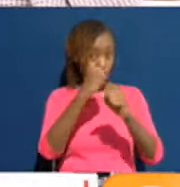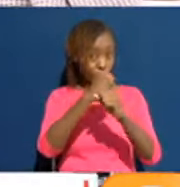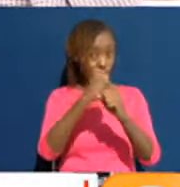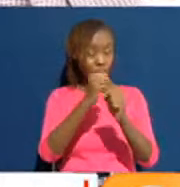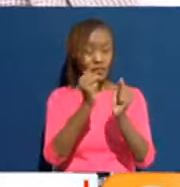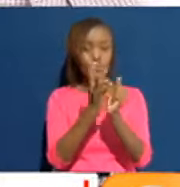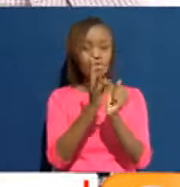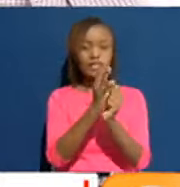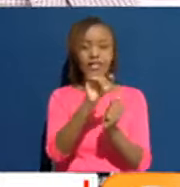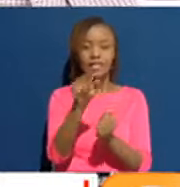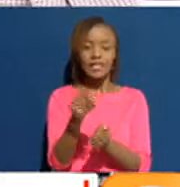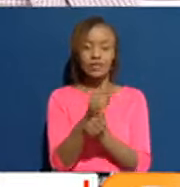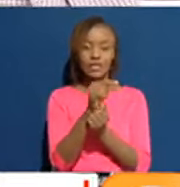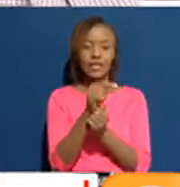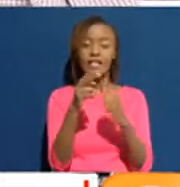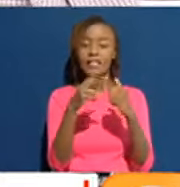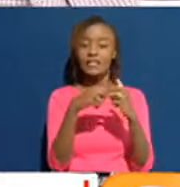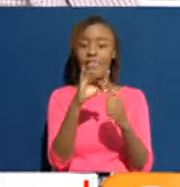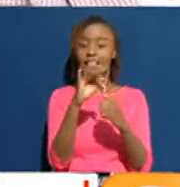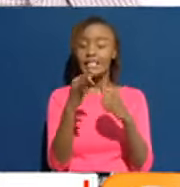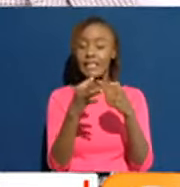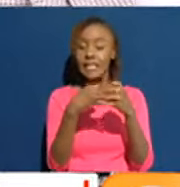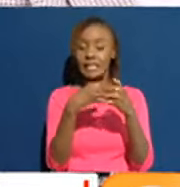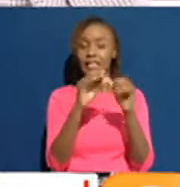14,738 teachers in